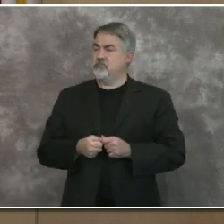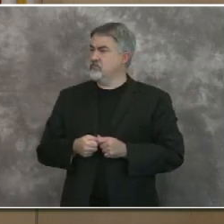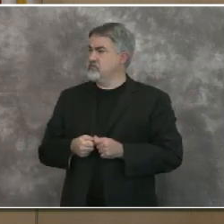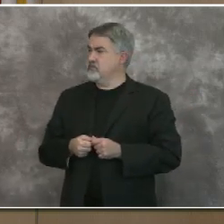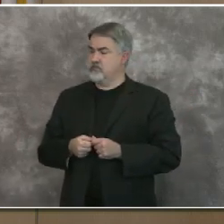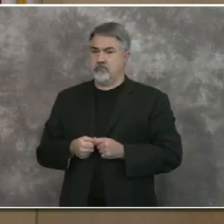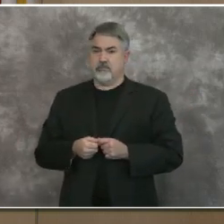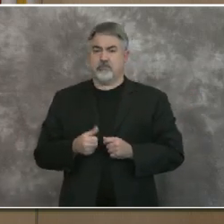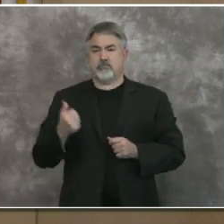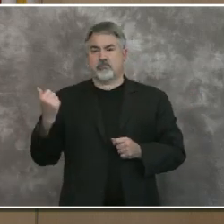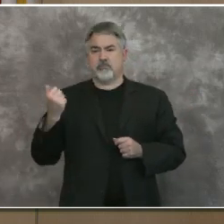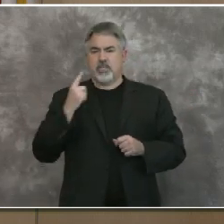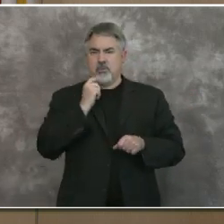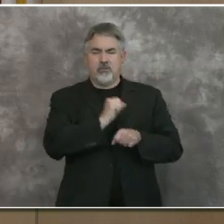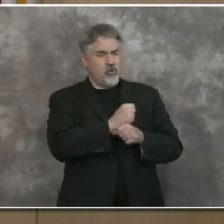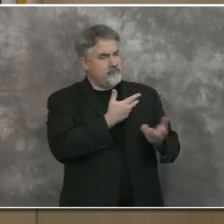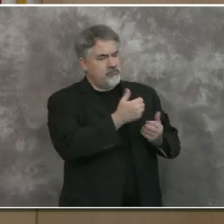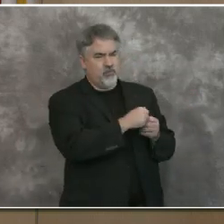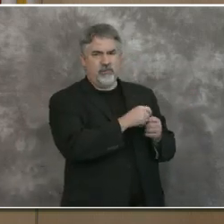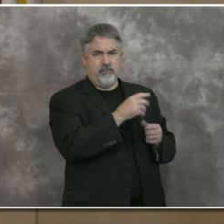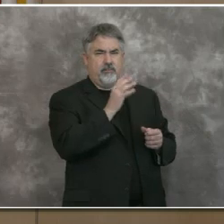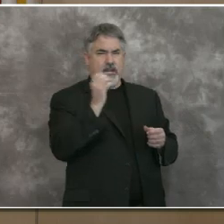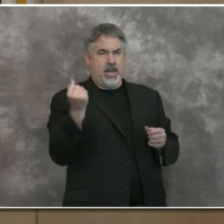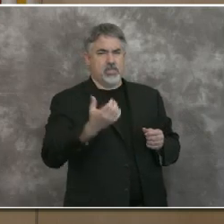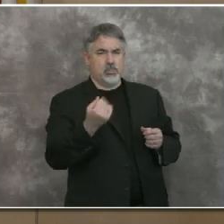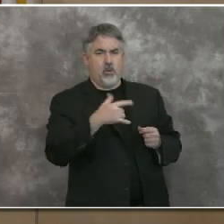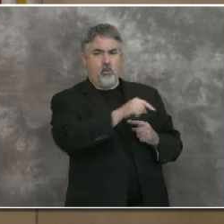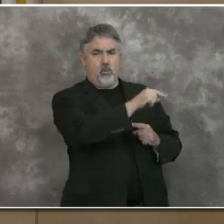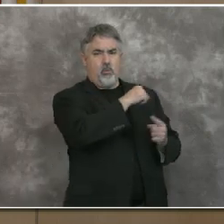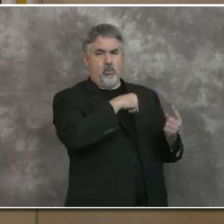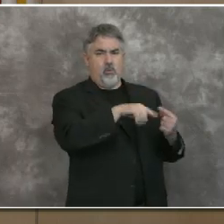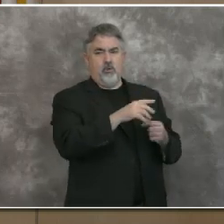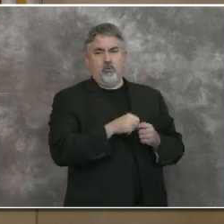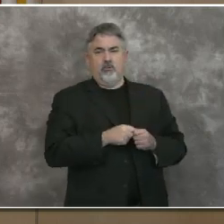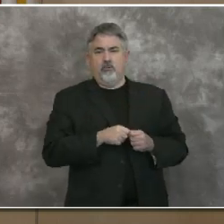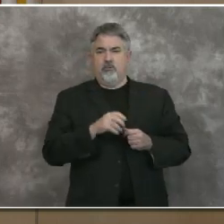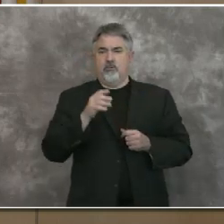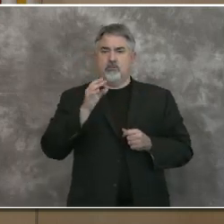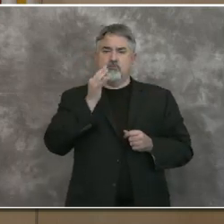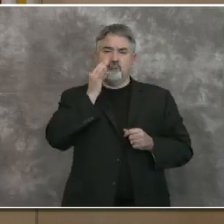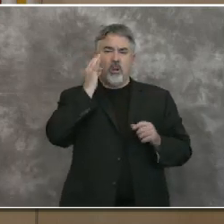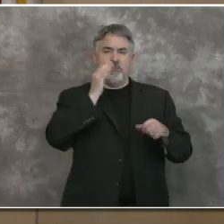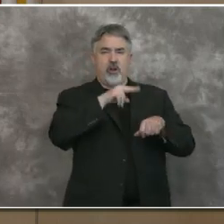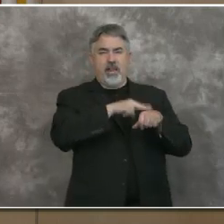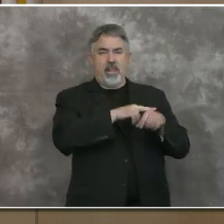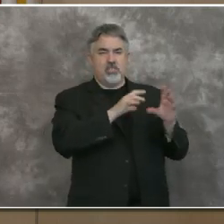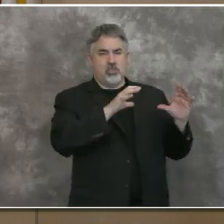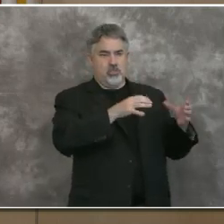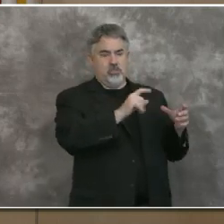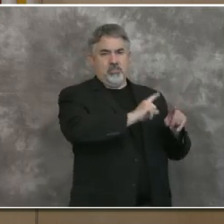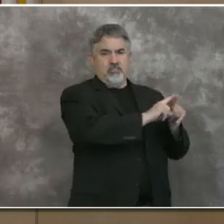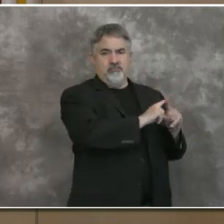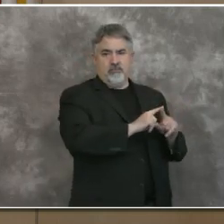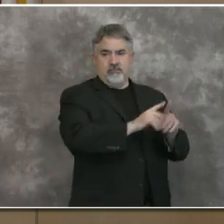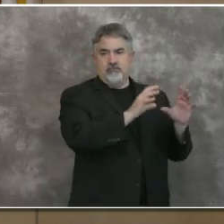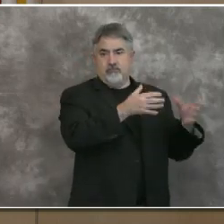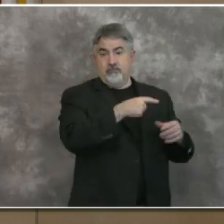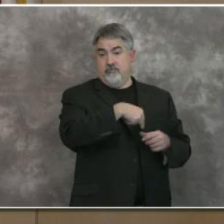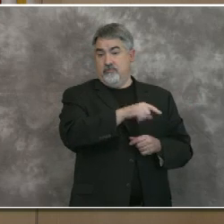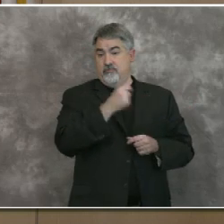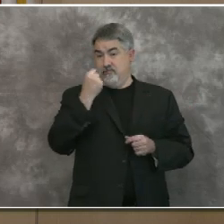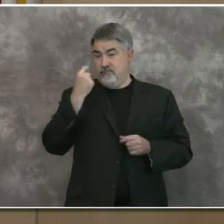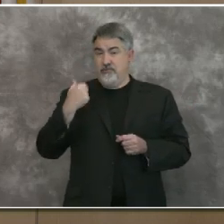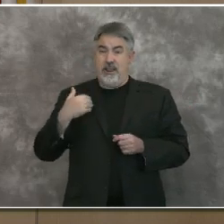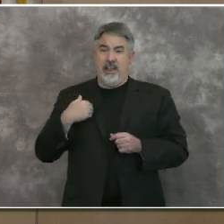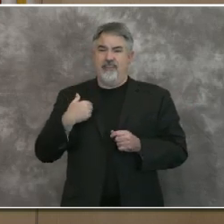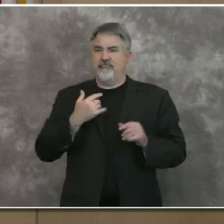to work with the tribal nations, and again, understanding that we both have the same mission